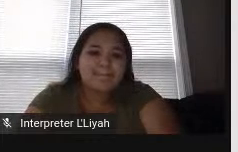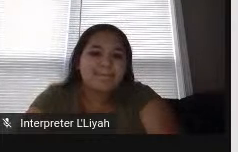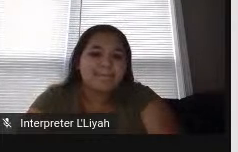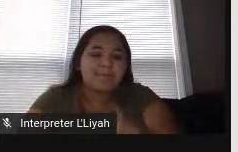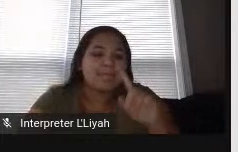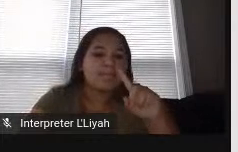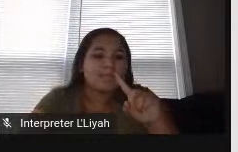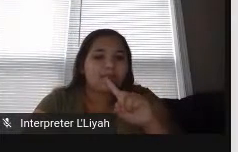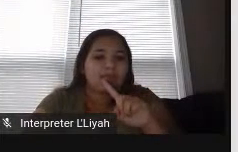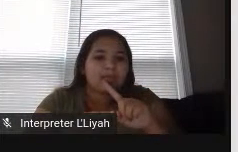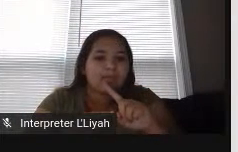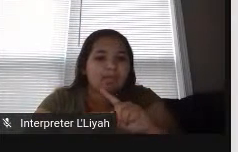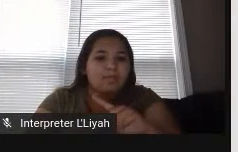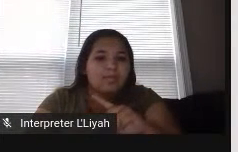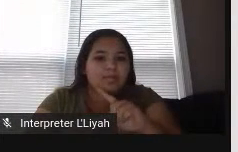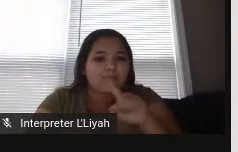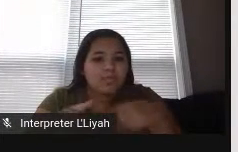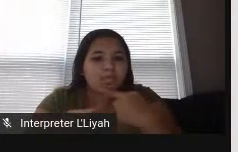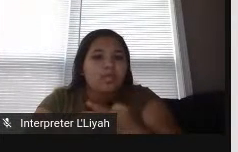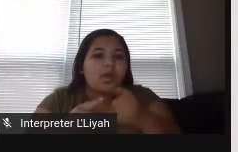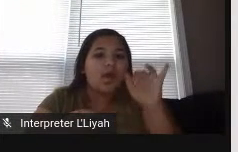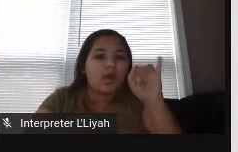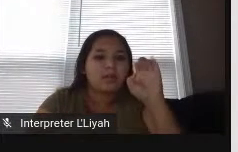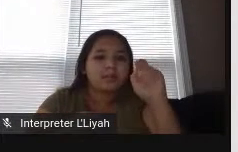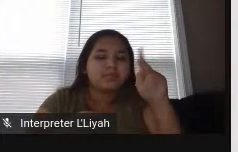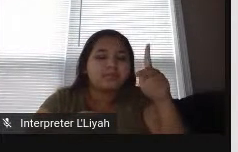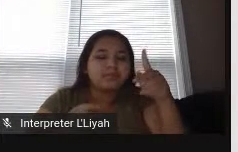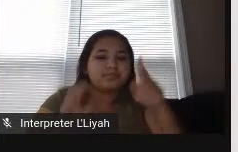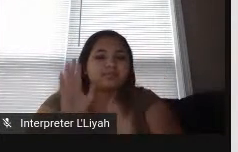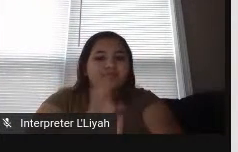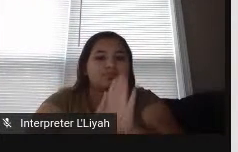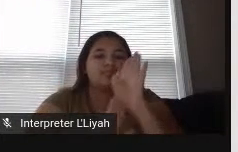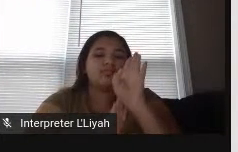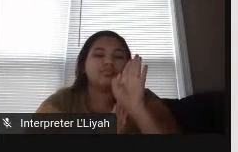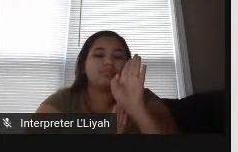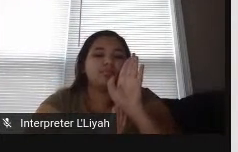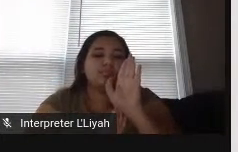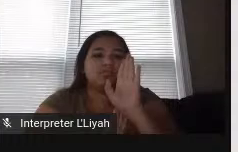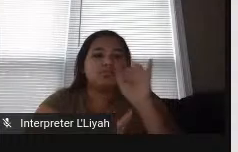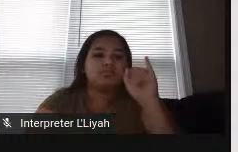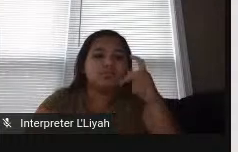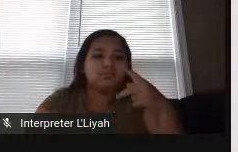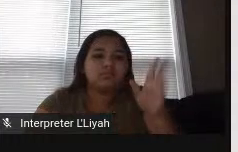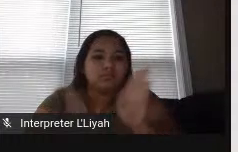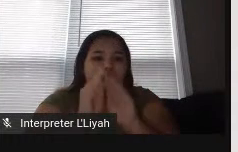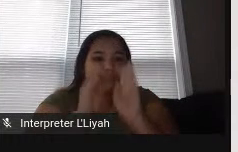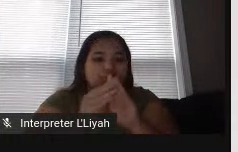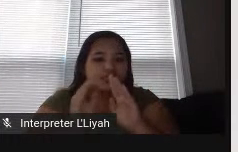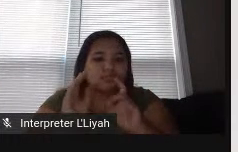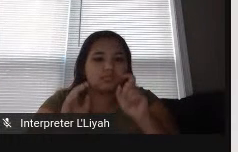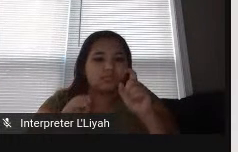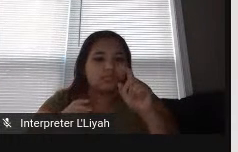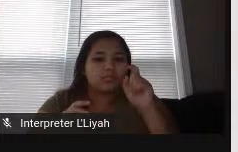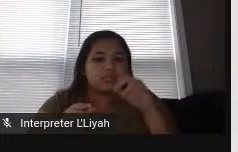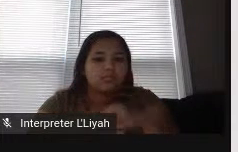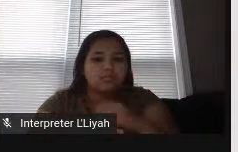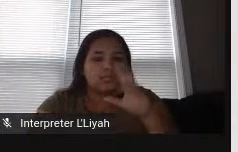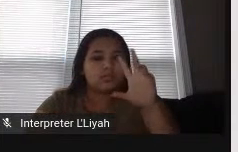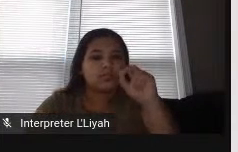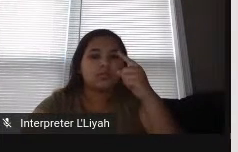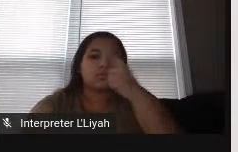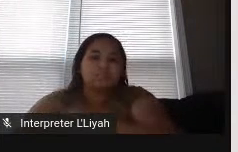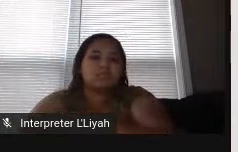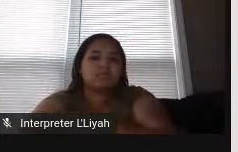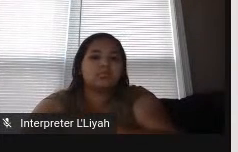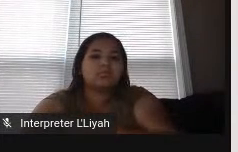When is an IEP developed? So an IEP meeting must be held within 30